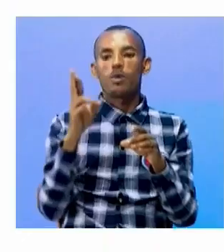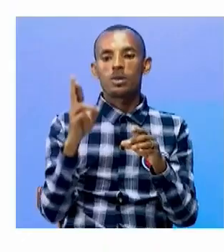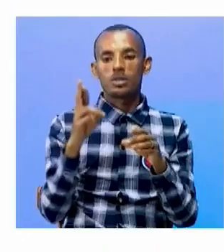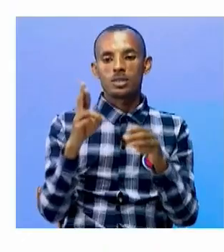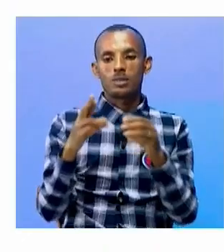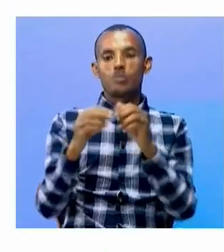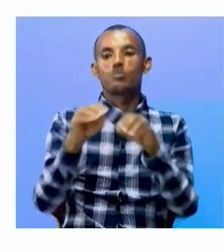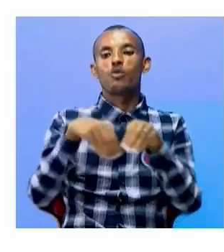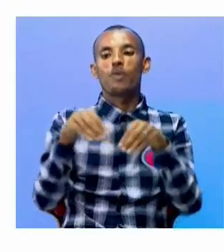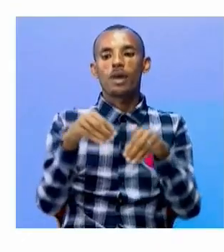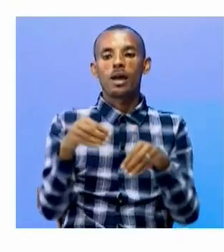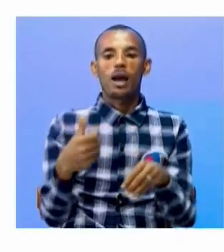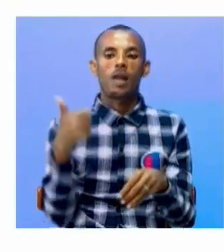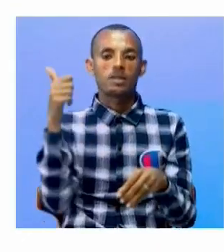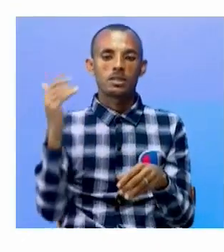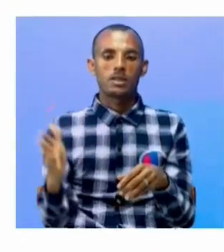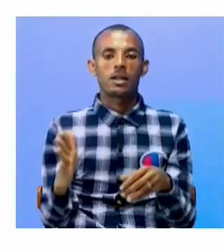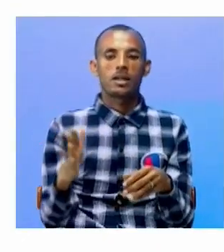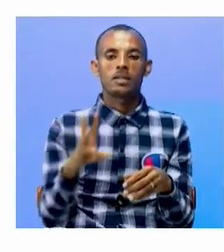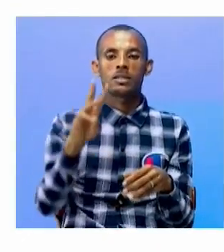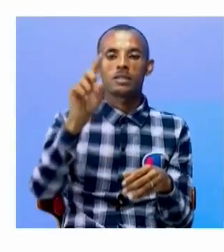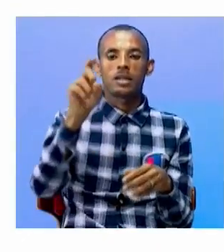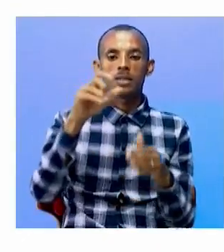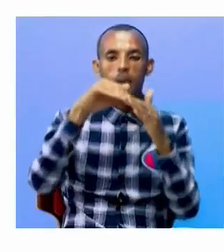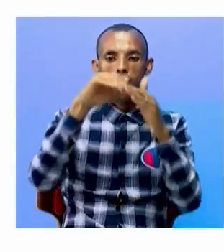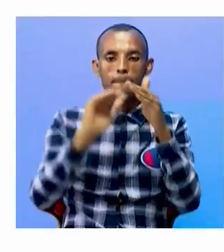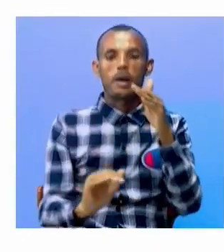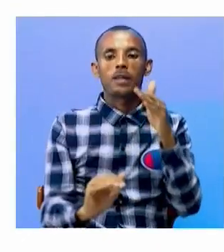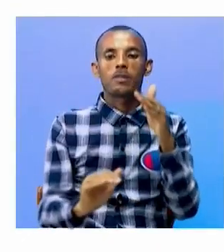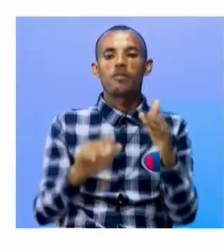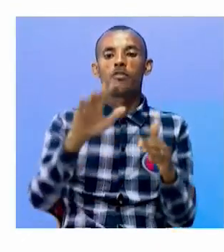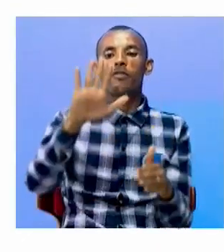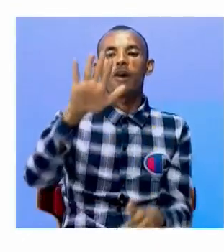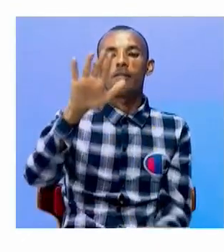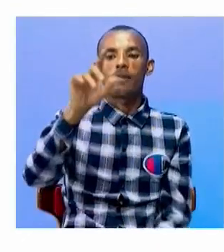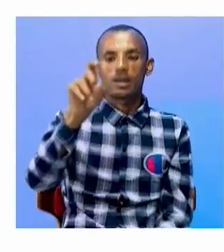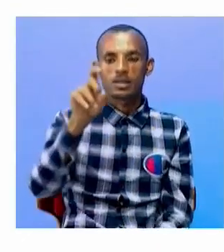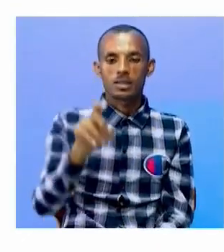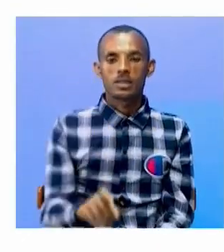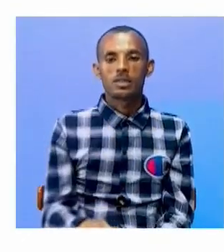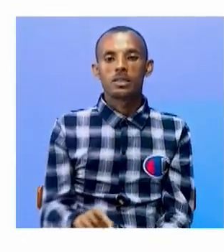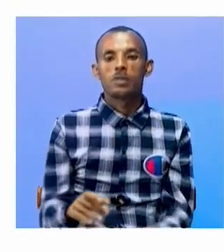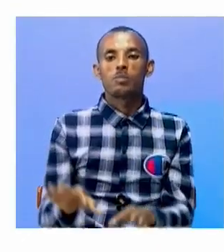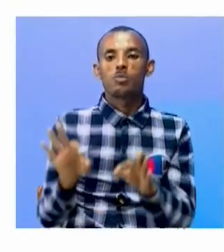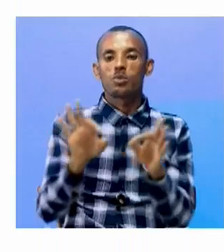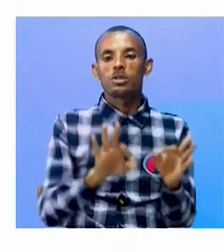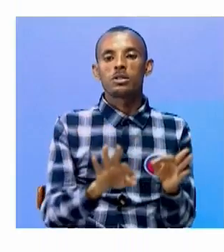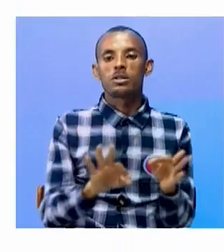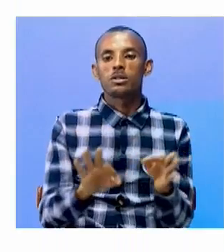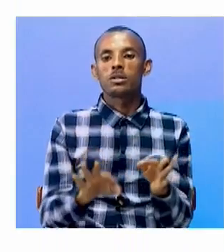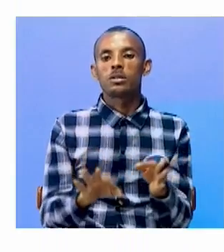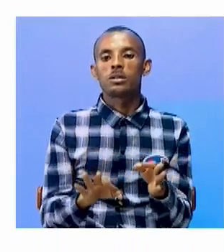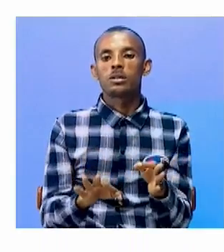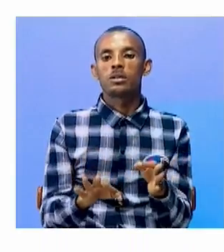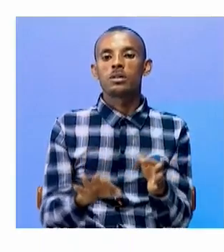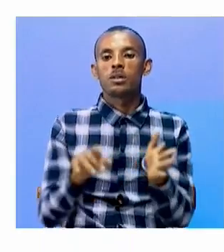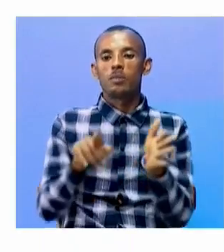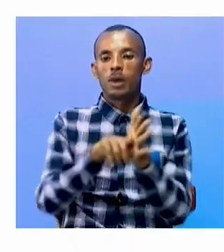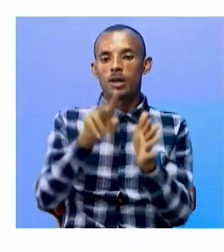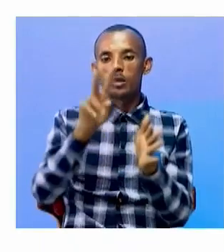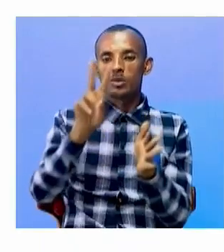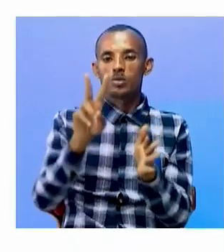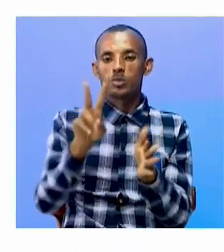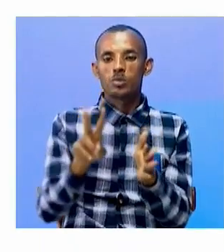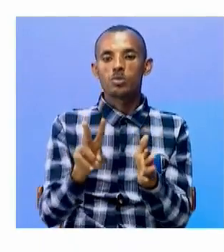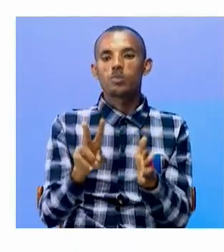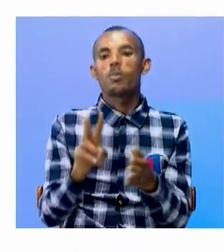here, 6x minus 5x, let's put -2 here, and let's put 10